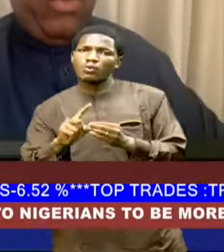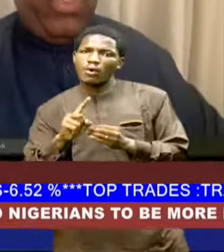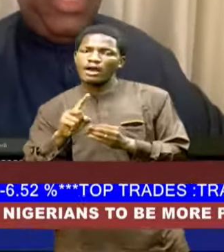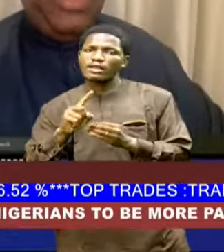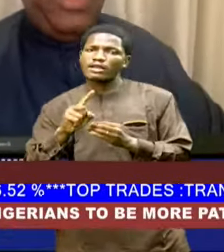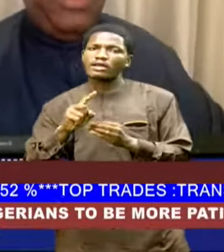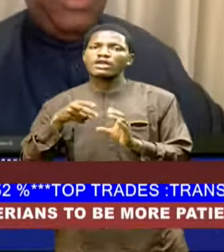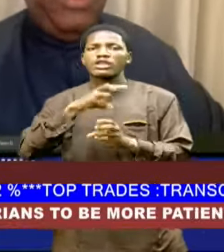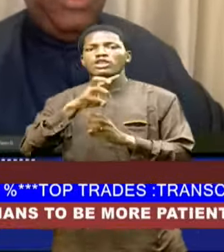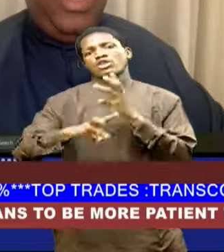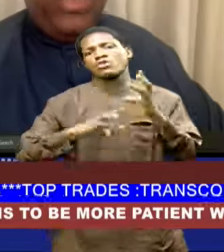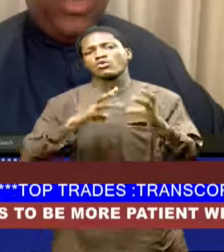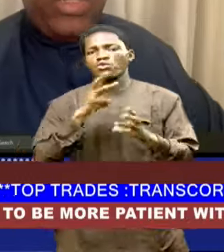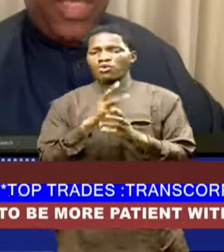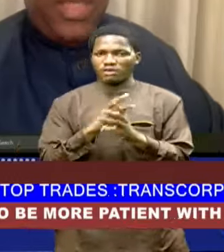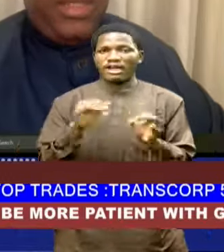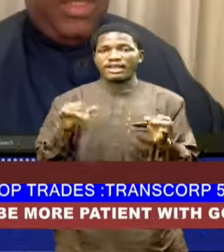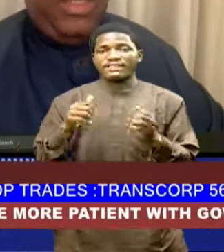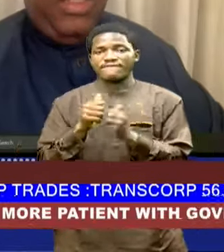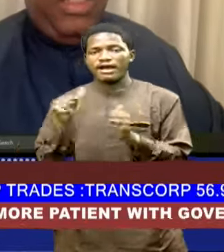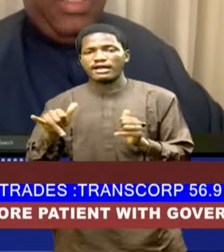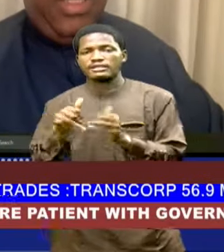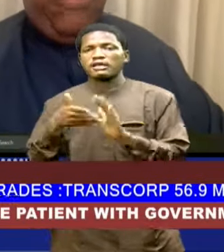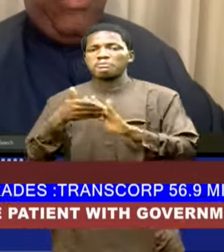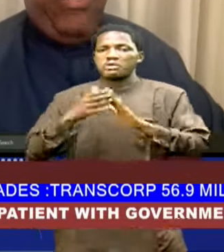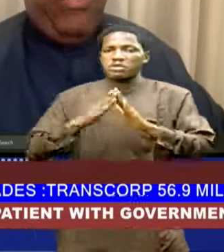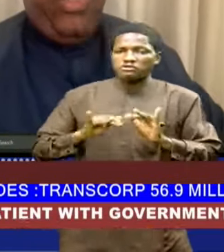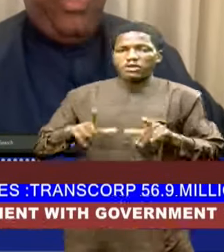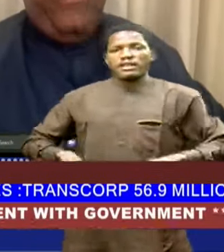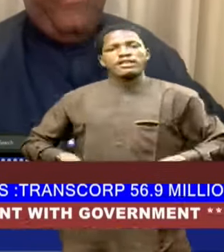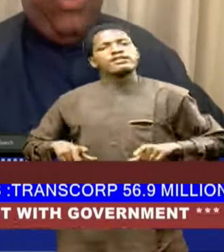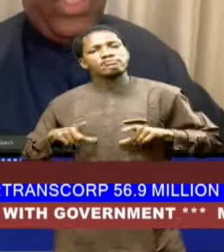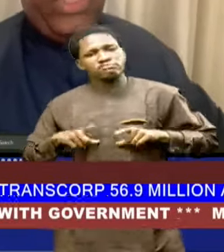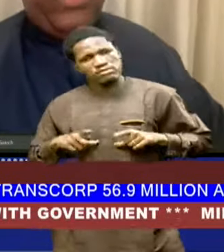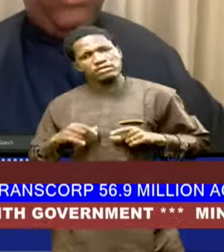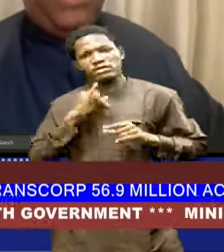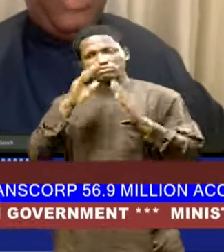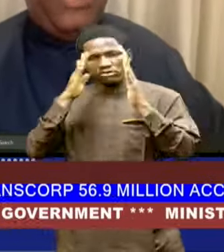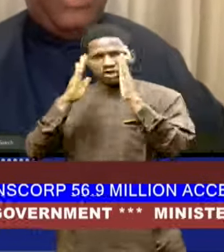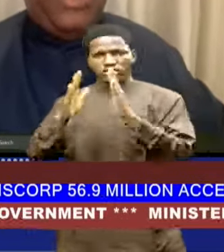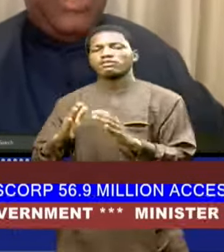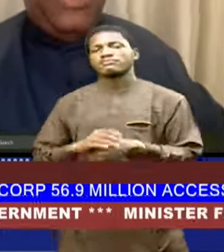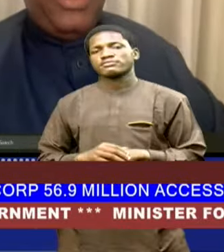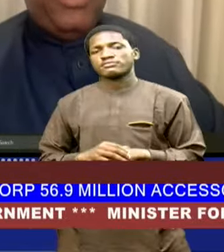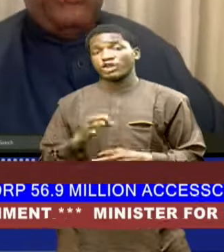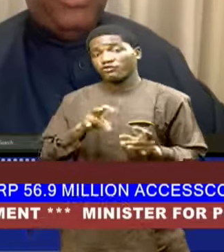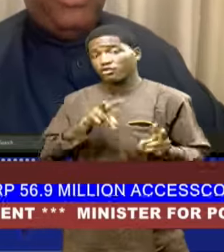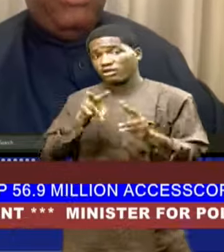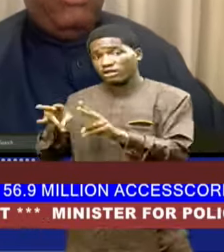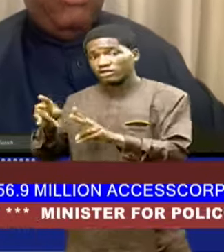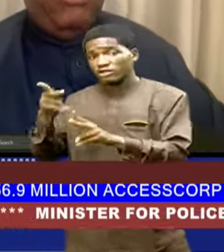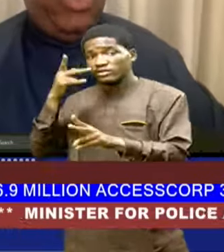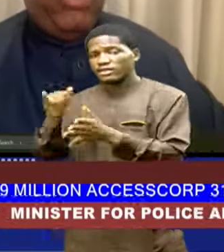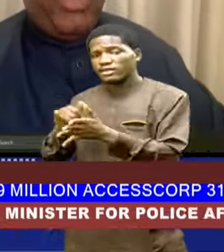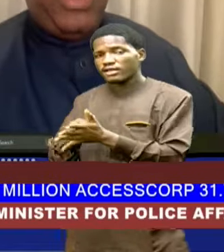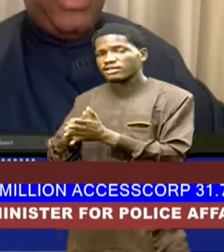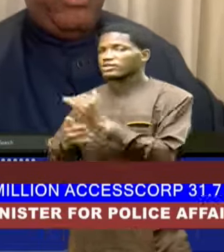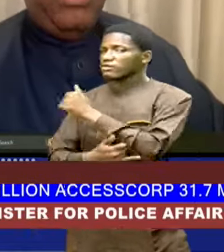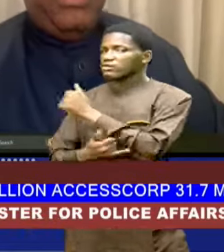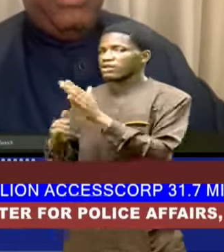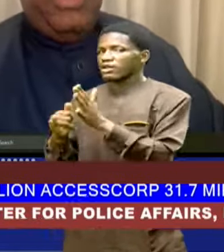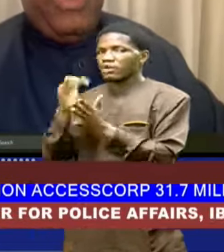peaceful coexistence is concerned. Therefore, if you look at it, you see that it is a country that will be good to partner